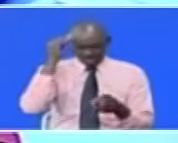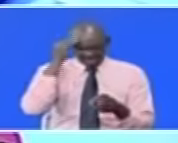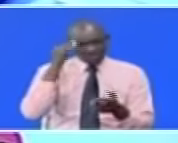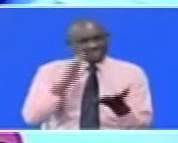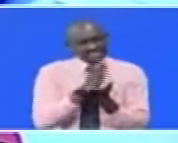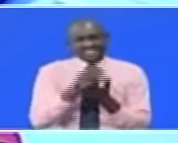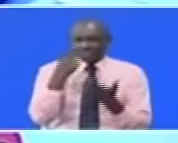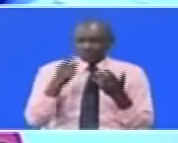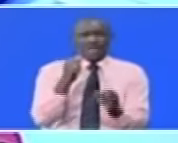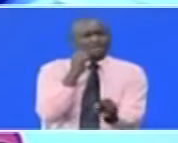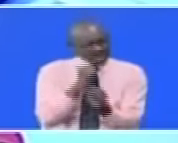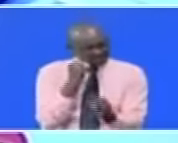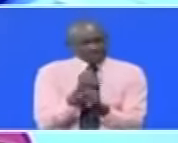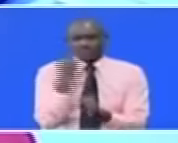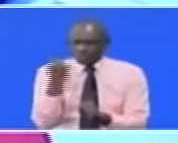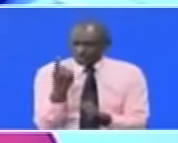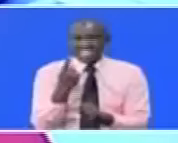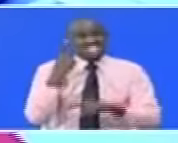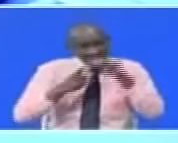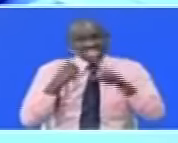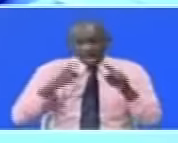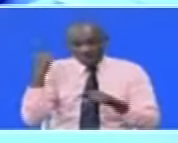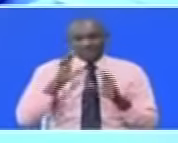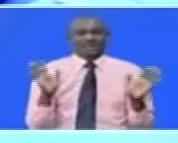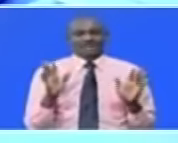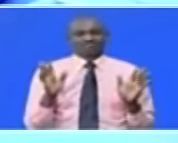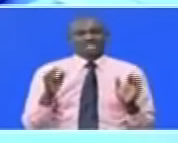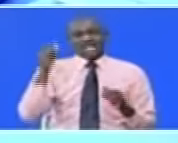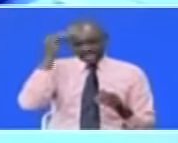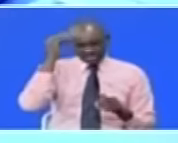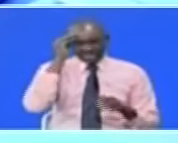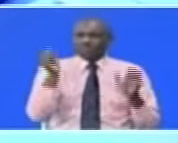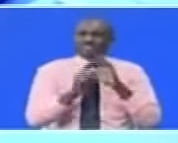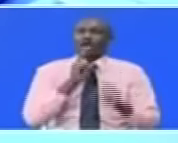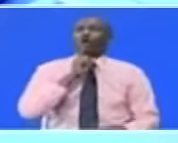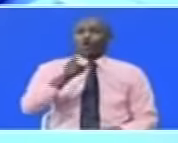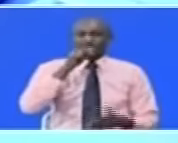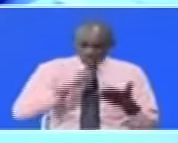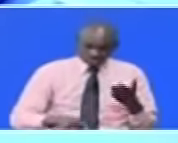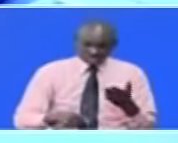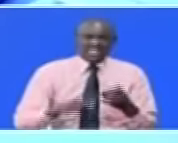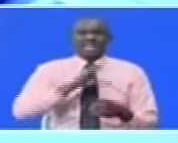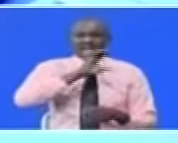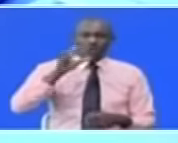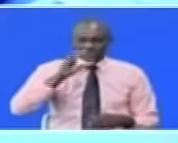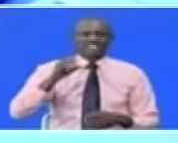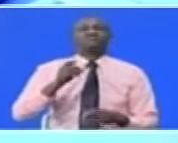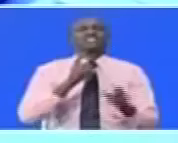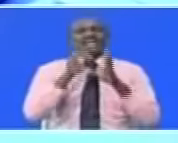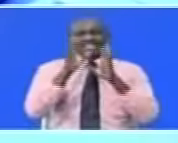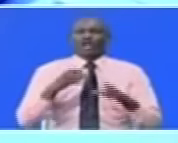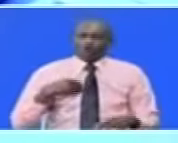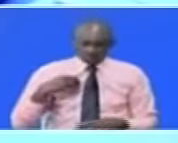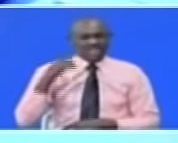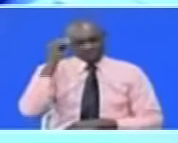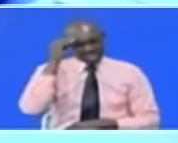on performance and not the number of years served. The Education Cabinet Secretary has directed the county directors of education in all the